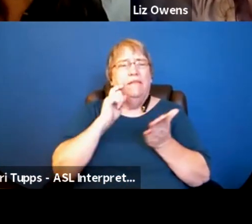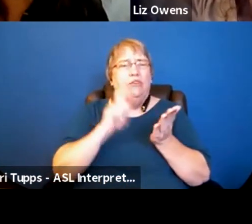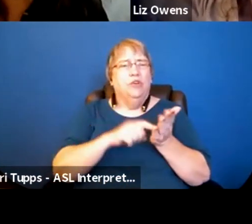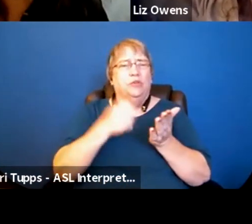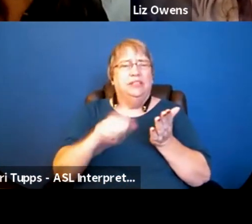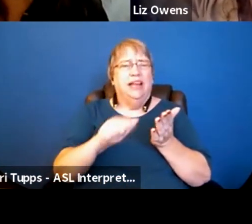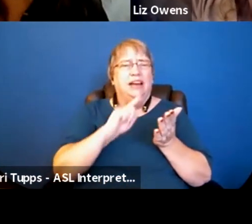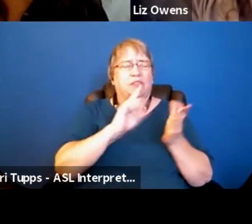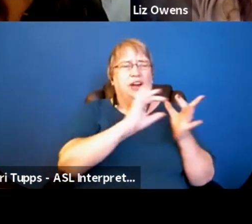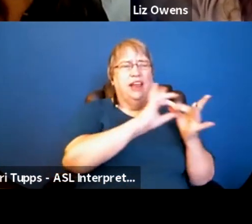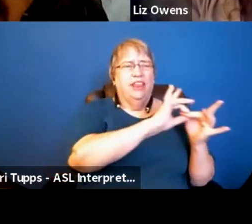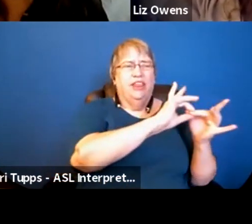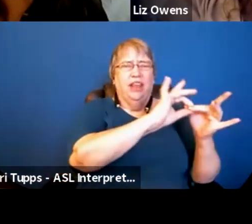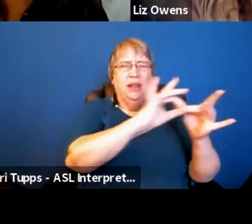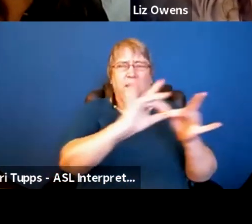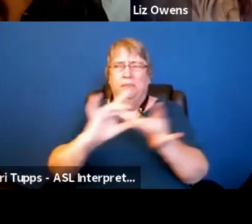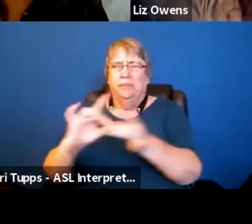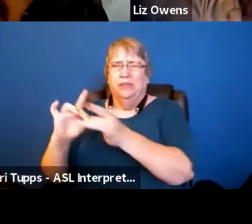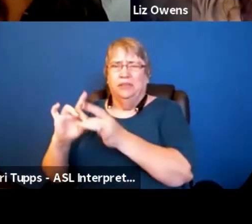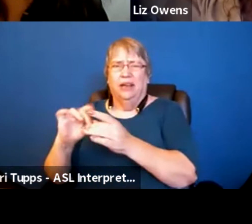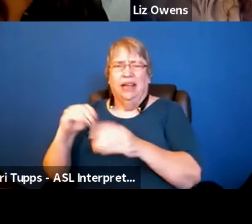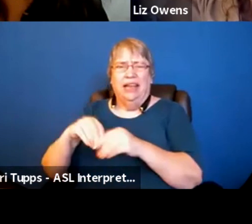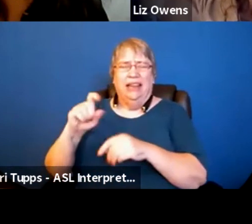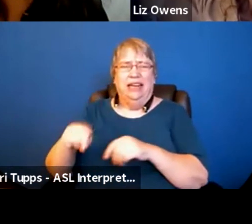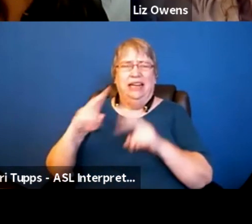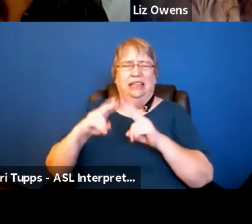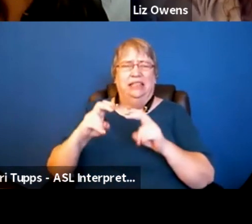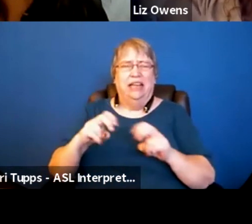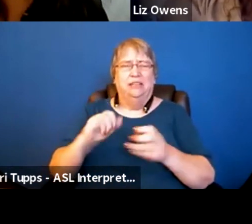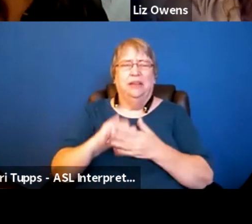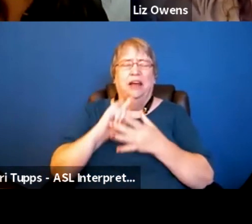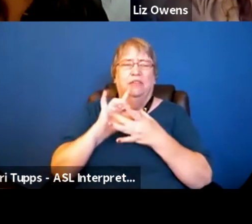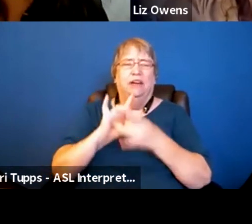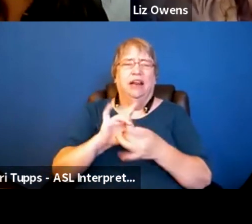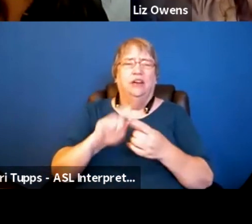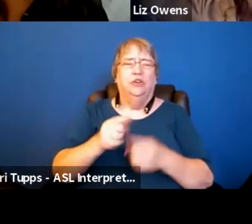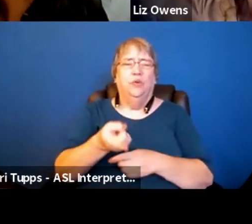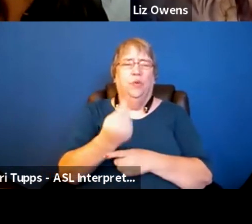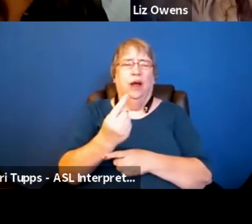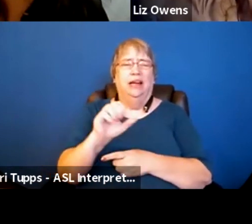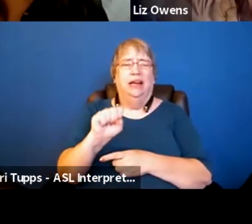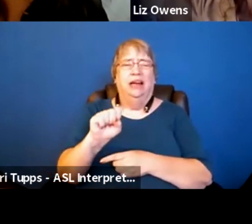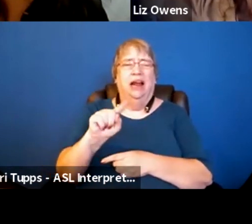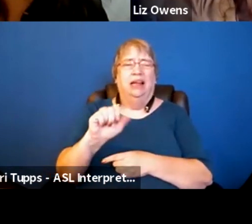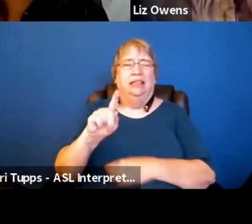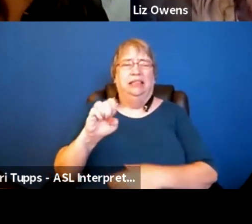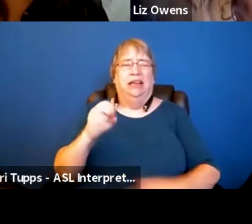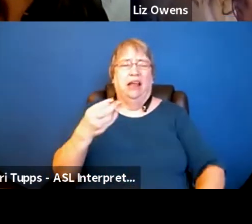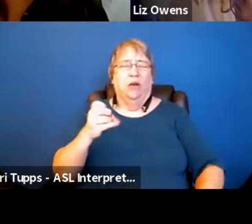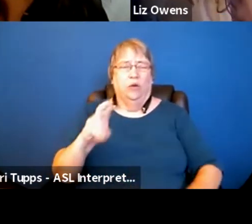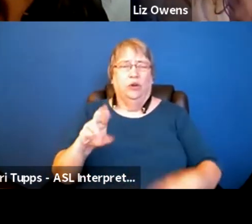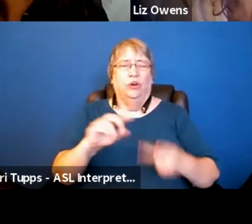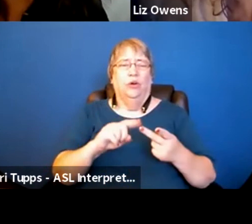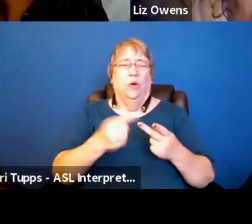that are related to just one stakeholder or one individual? If someone from the HMA team would like to take that.